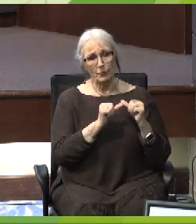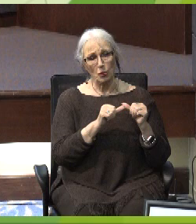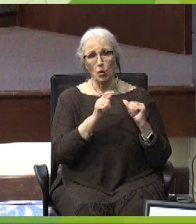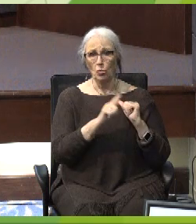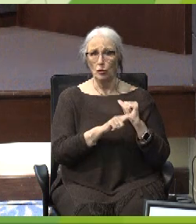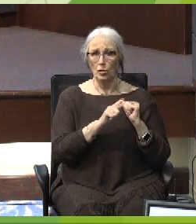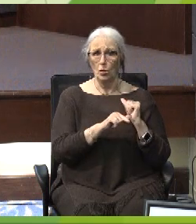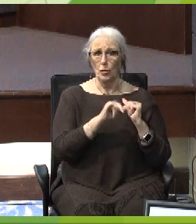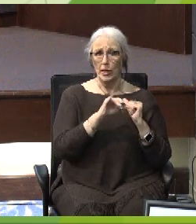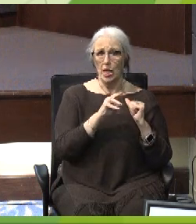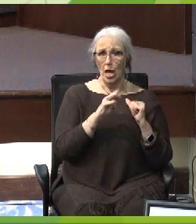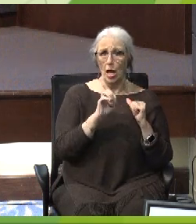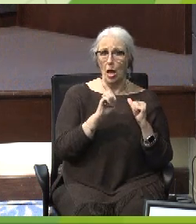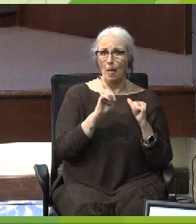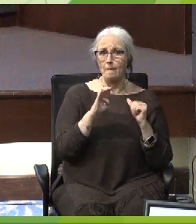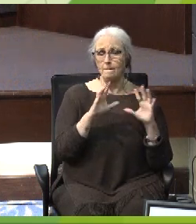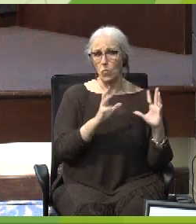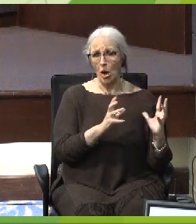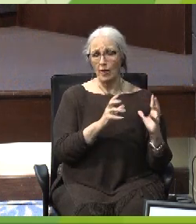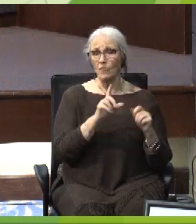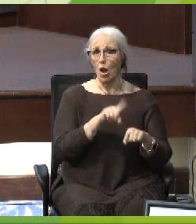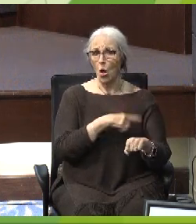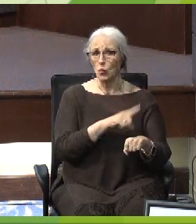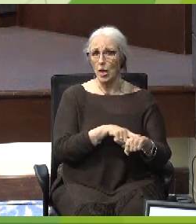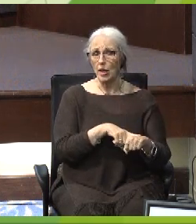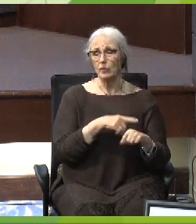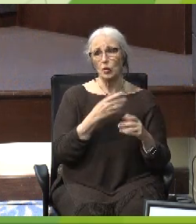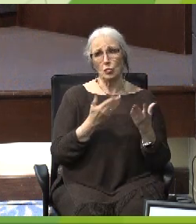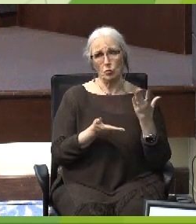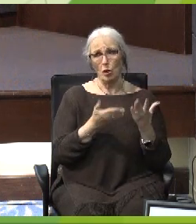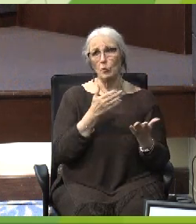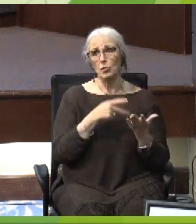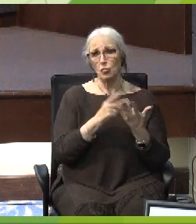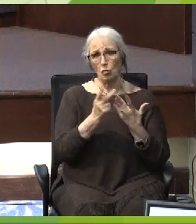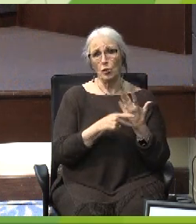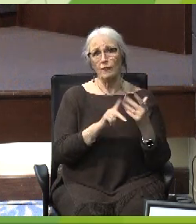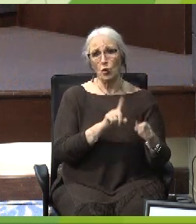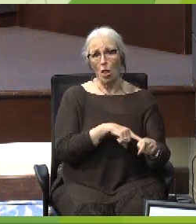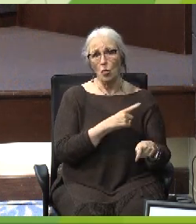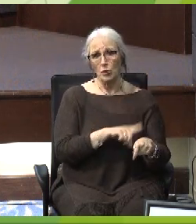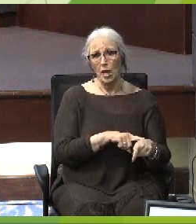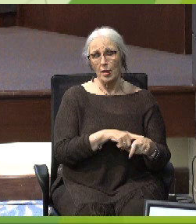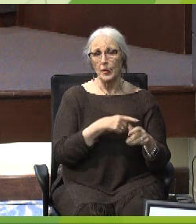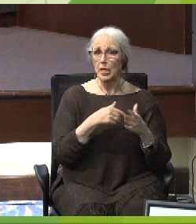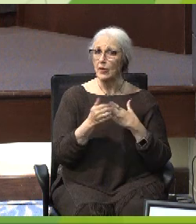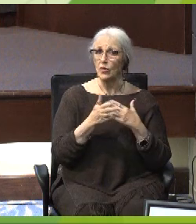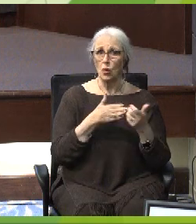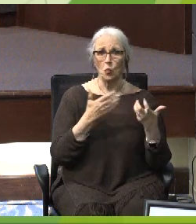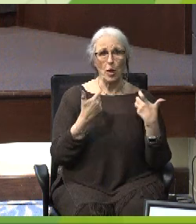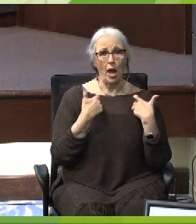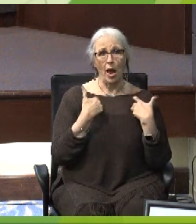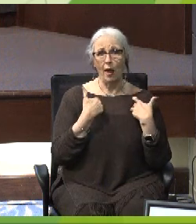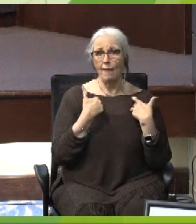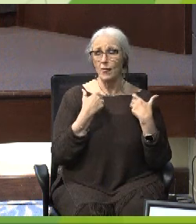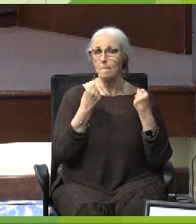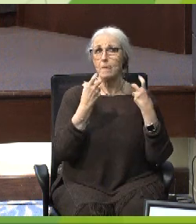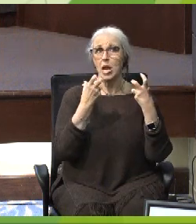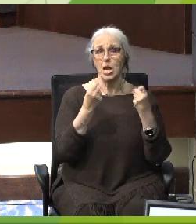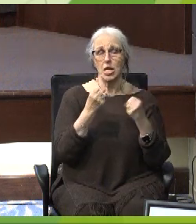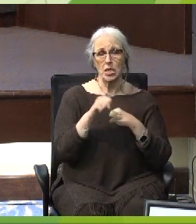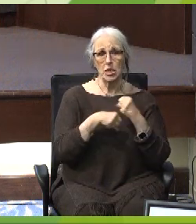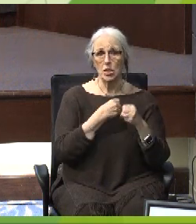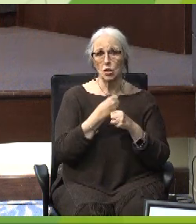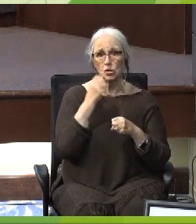income bracket for a really long time, and so they're going to be in this program for a long time. So even though we've had this program for many